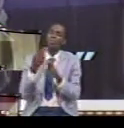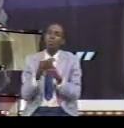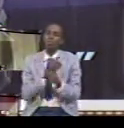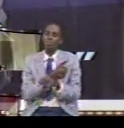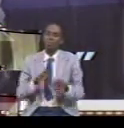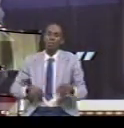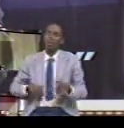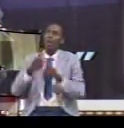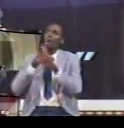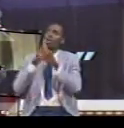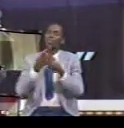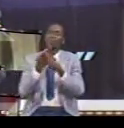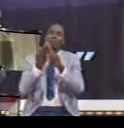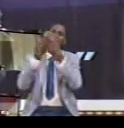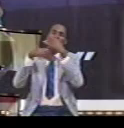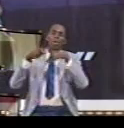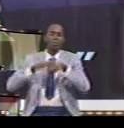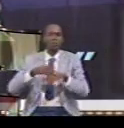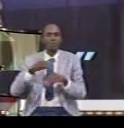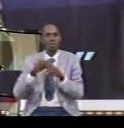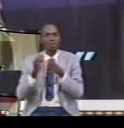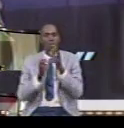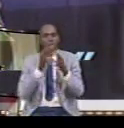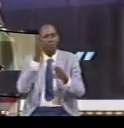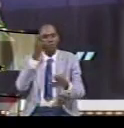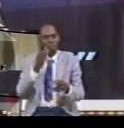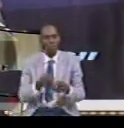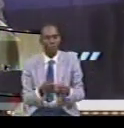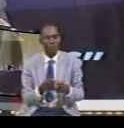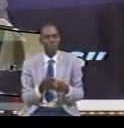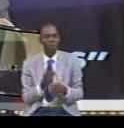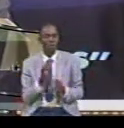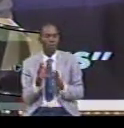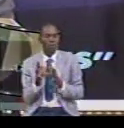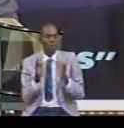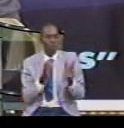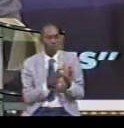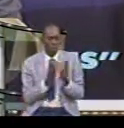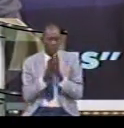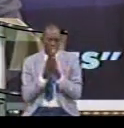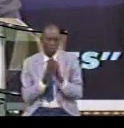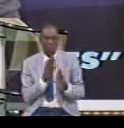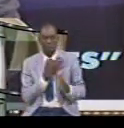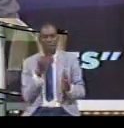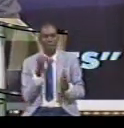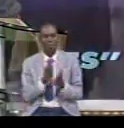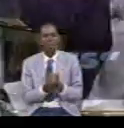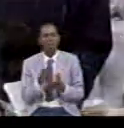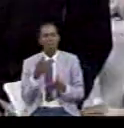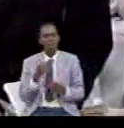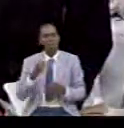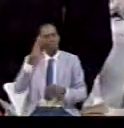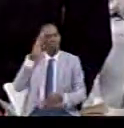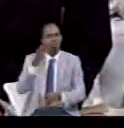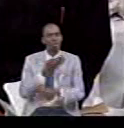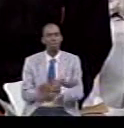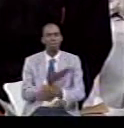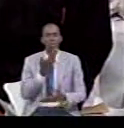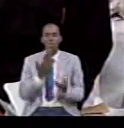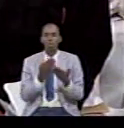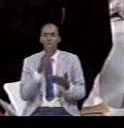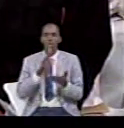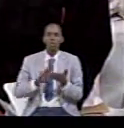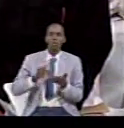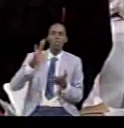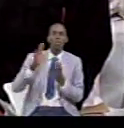from heaven tonight in Jesus' name. Jesus prayed and said that the Son will be glorified. And Jesus prayed